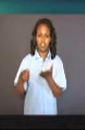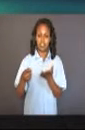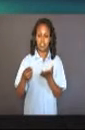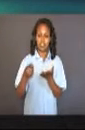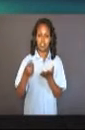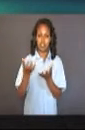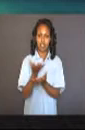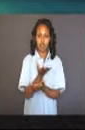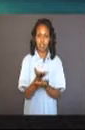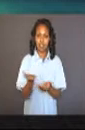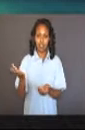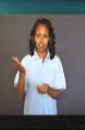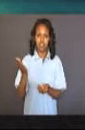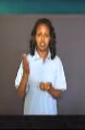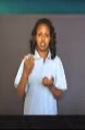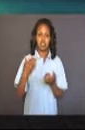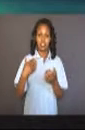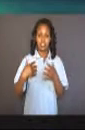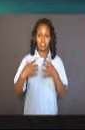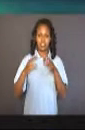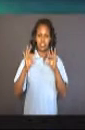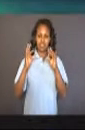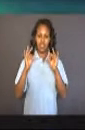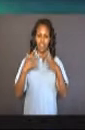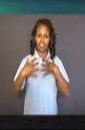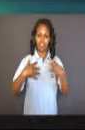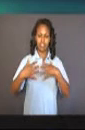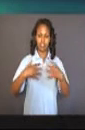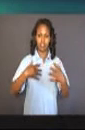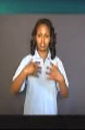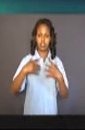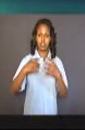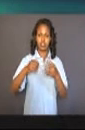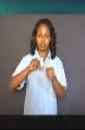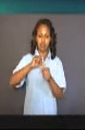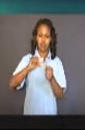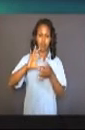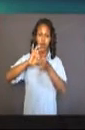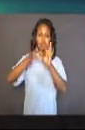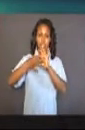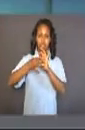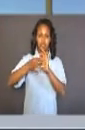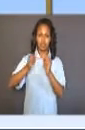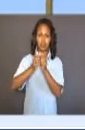substances are tightly bound to their parent atoms.